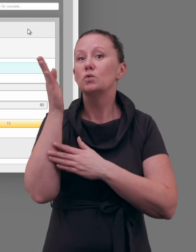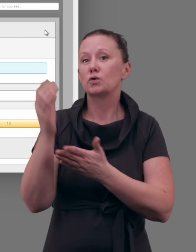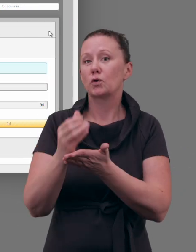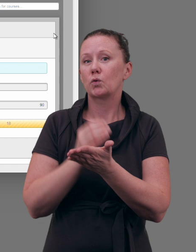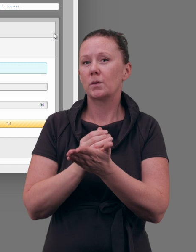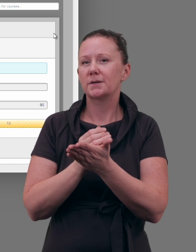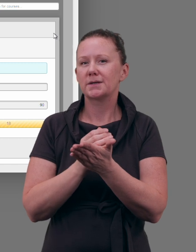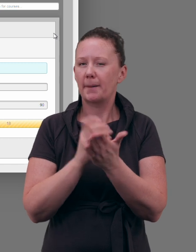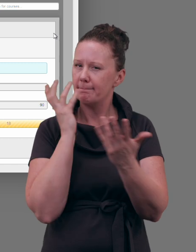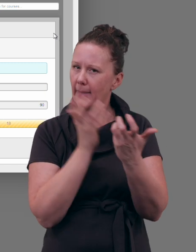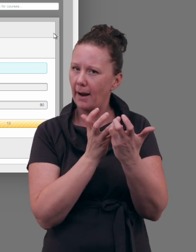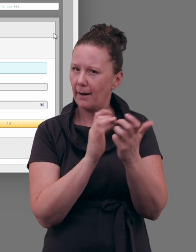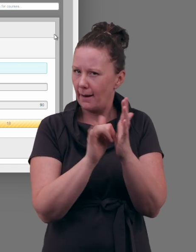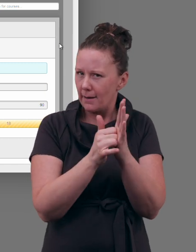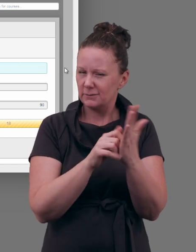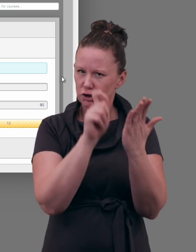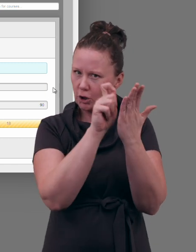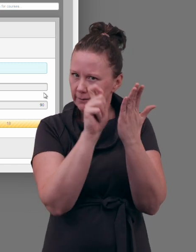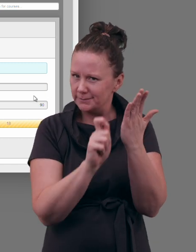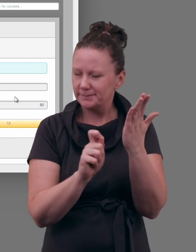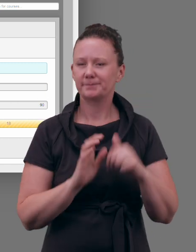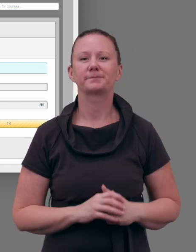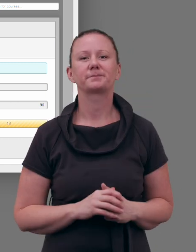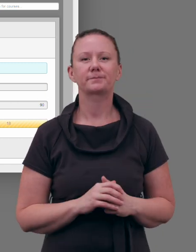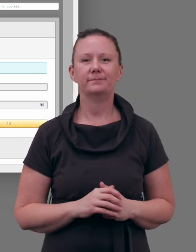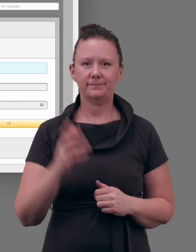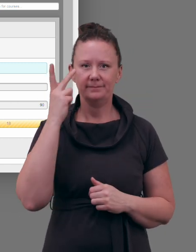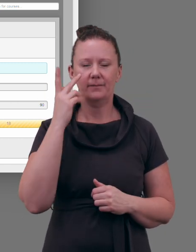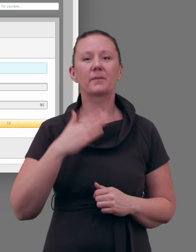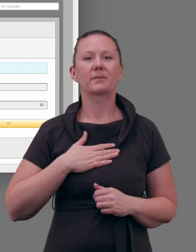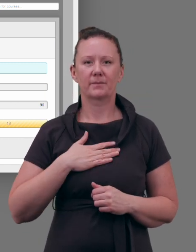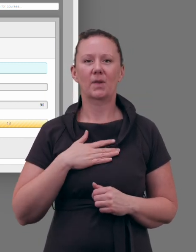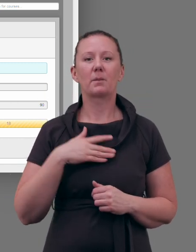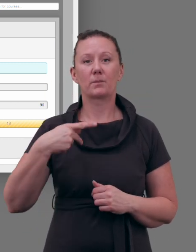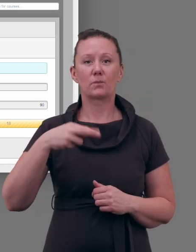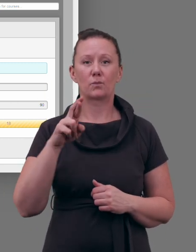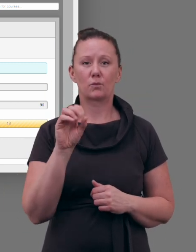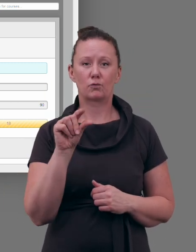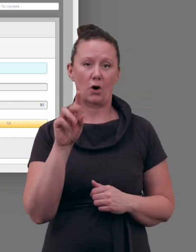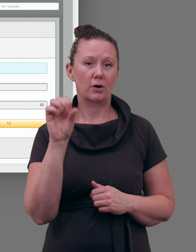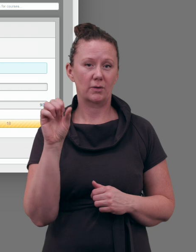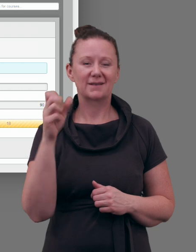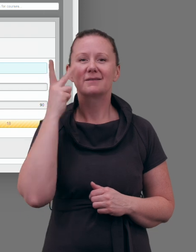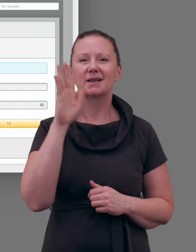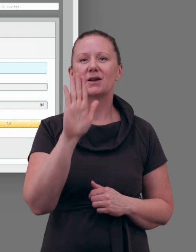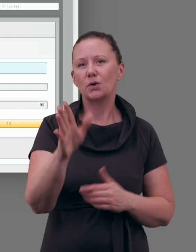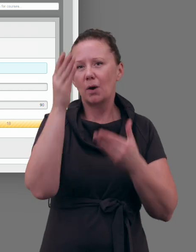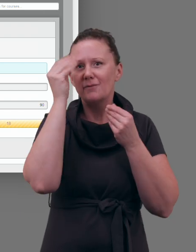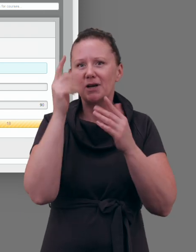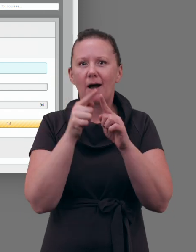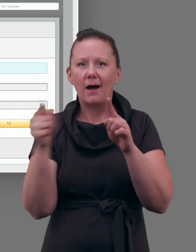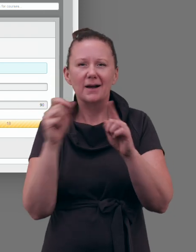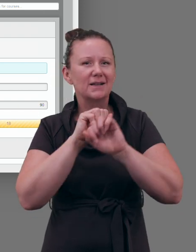your program. The My Progress page will display an at-a-glance overview of your GPA and program information. The progress